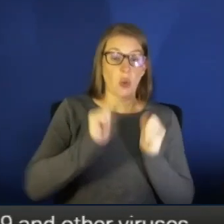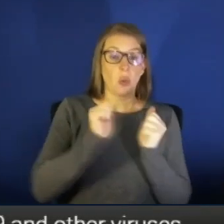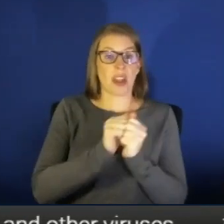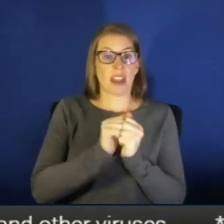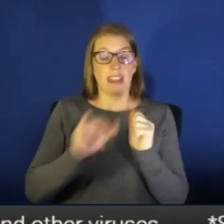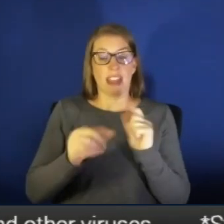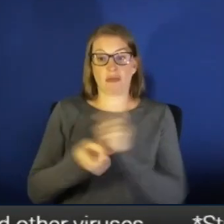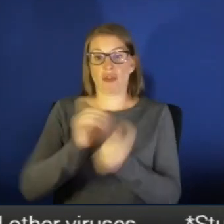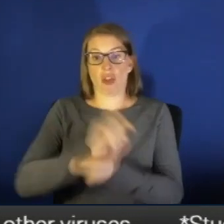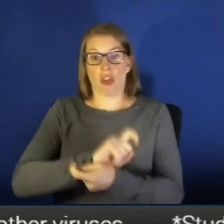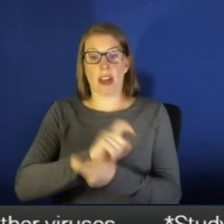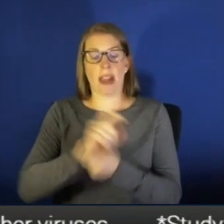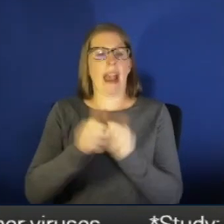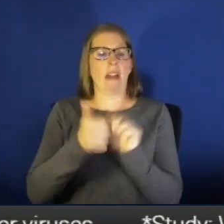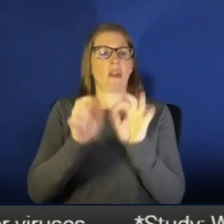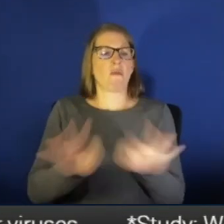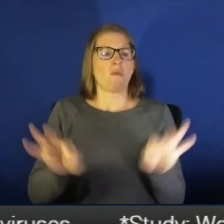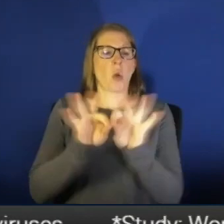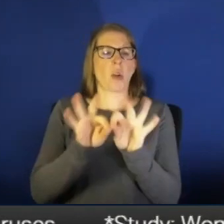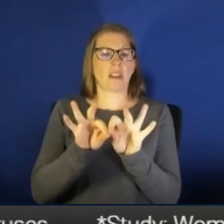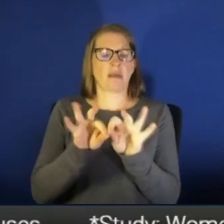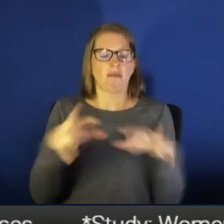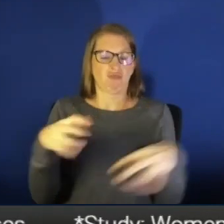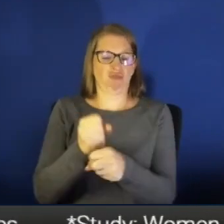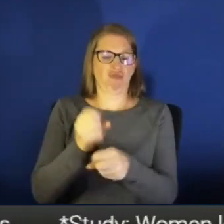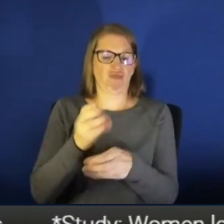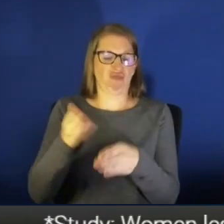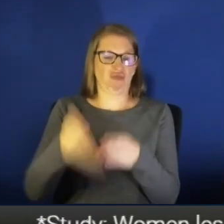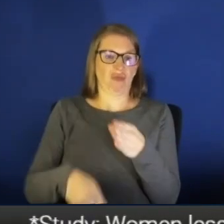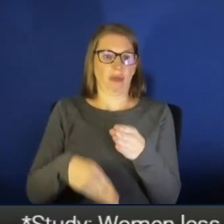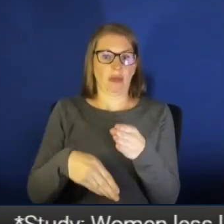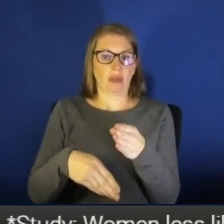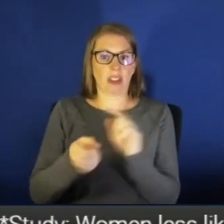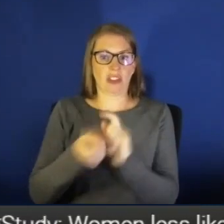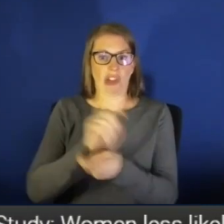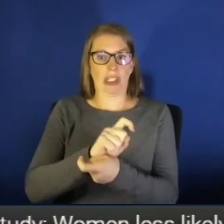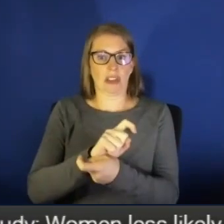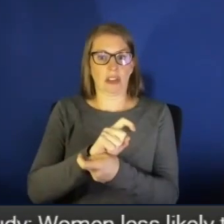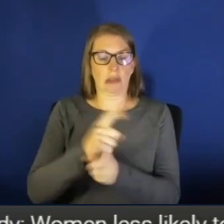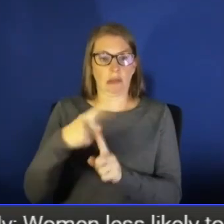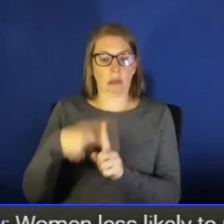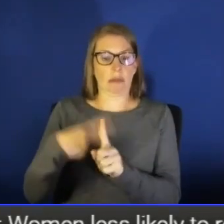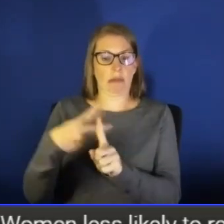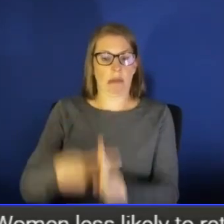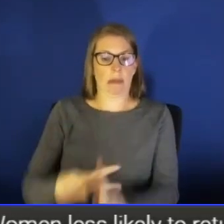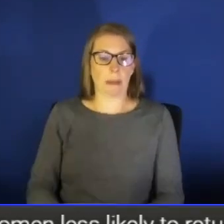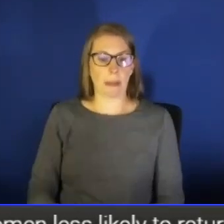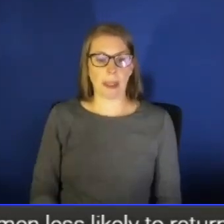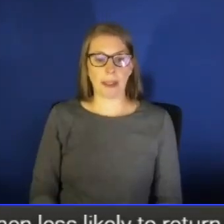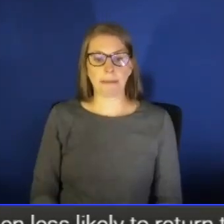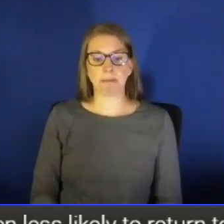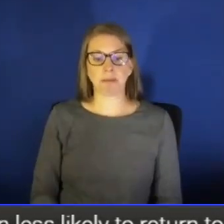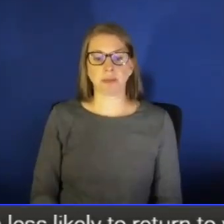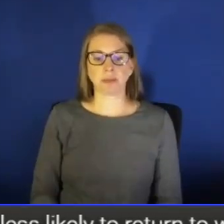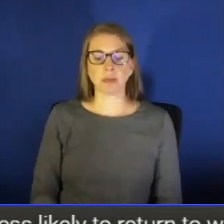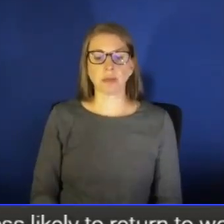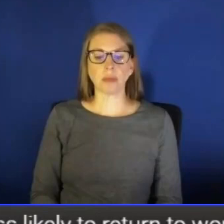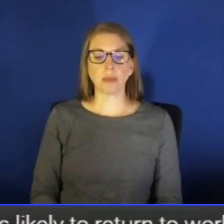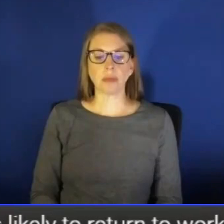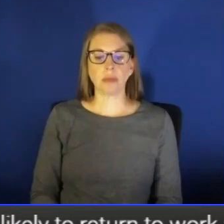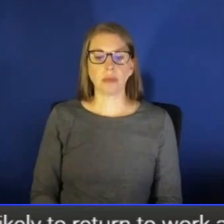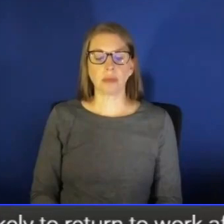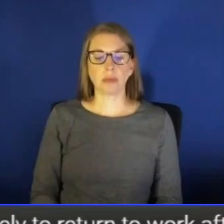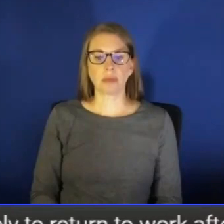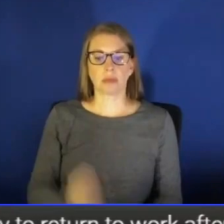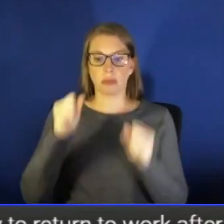how important and how much we've moved the needle in the last couple of months even. So we've done some amazing things with